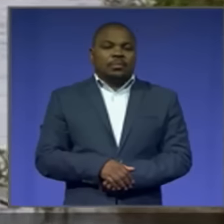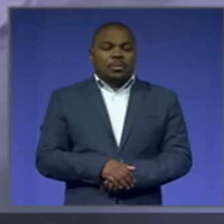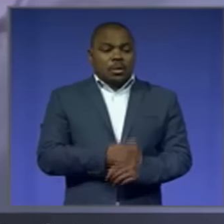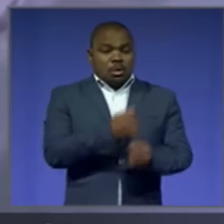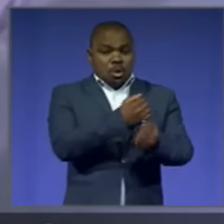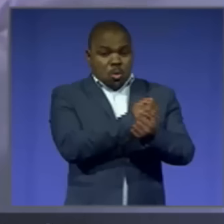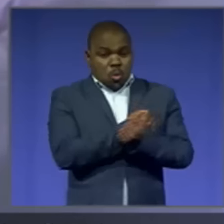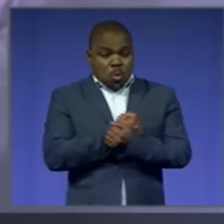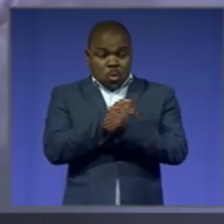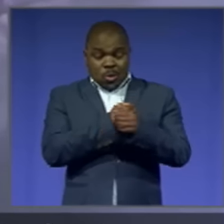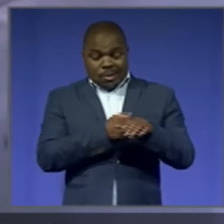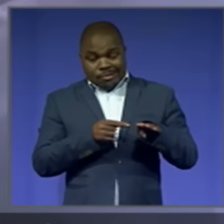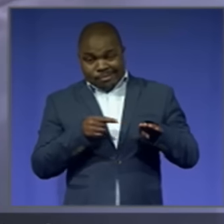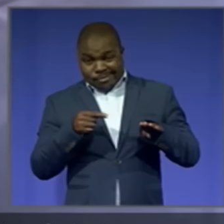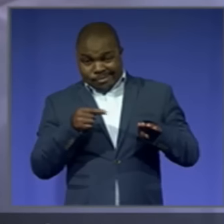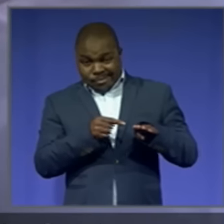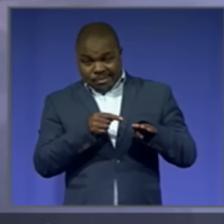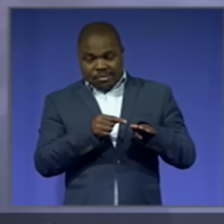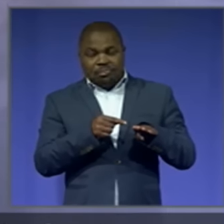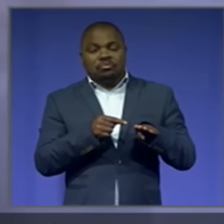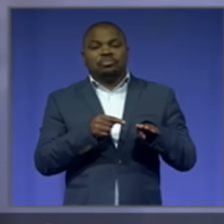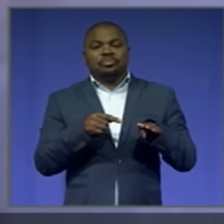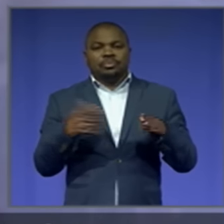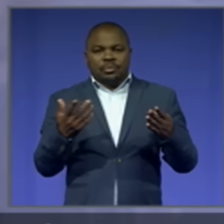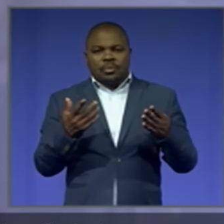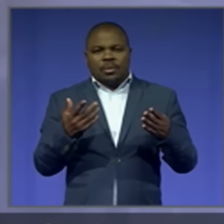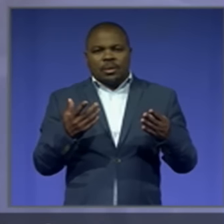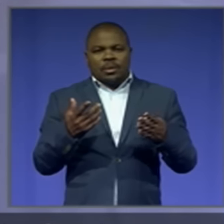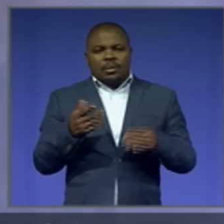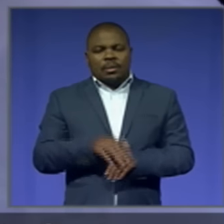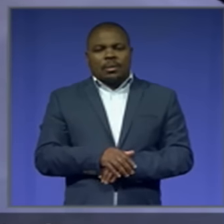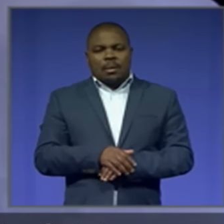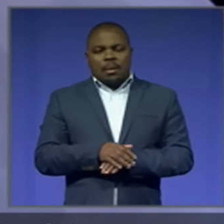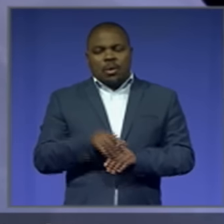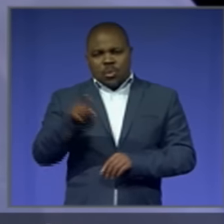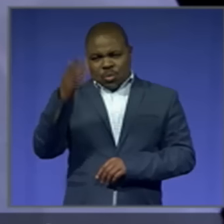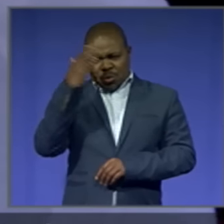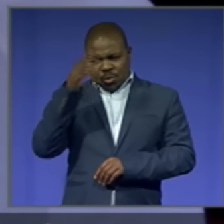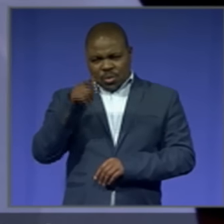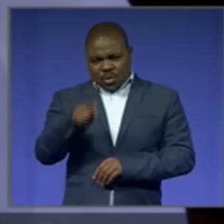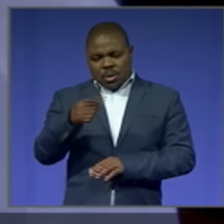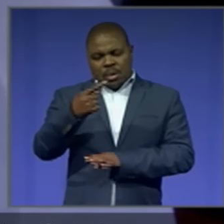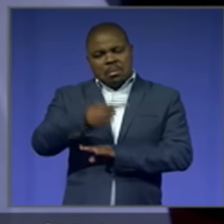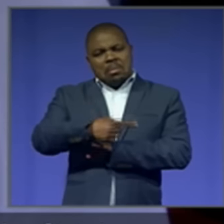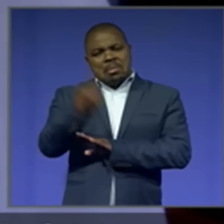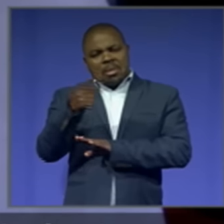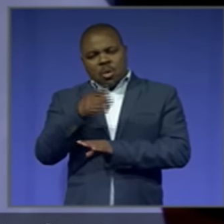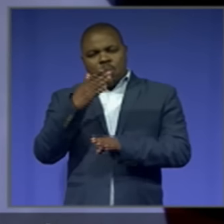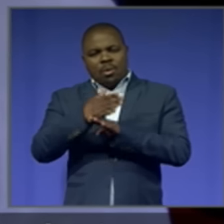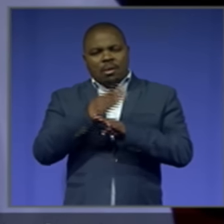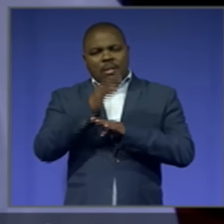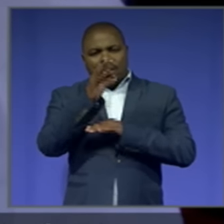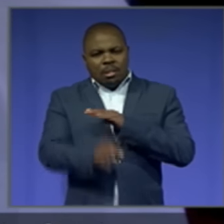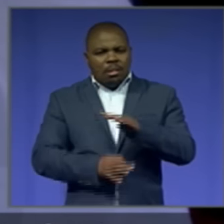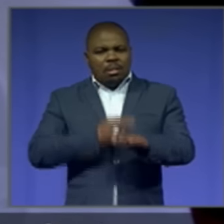lori e fihlile o tseba hore Beatrice ke le dibolele hore le sebetsa 24 hours.